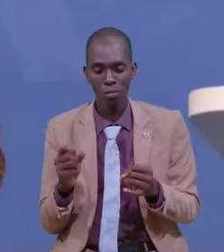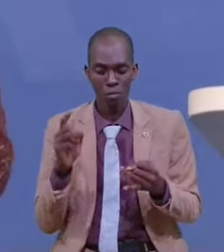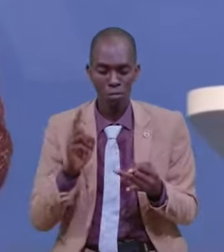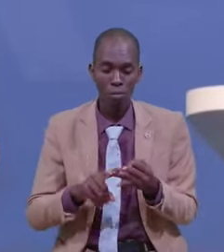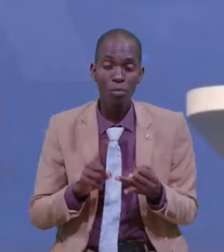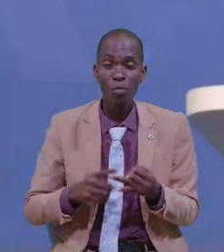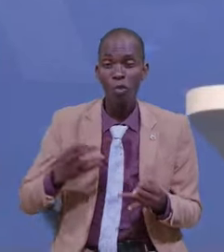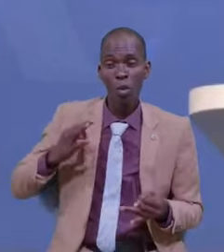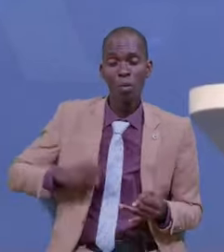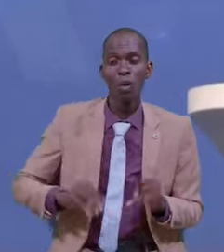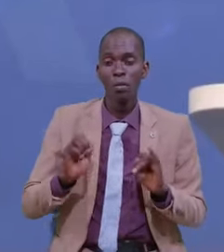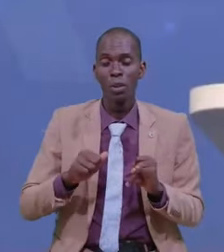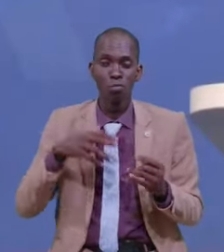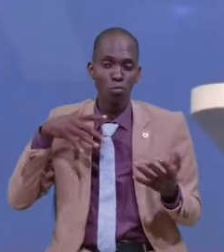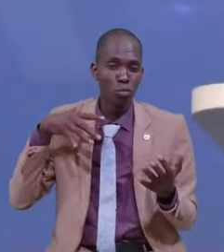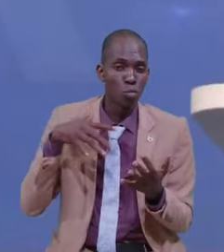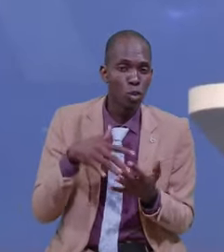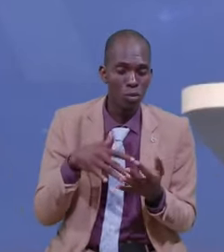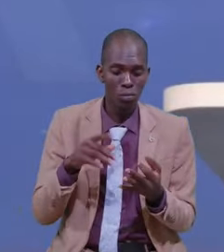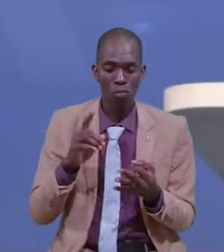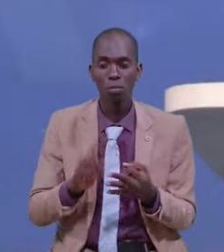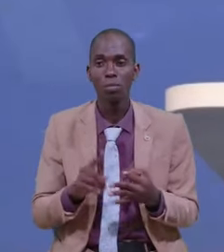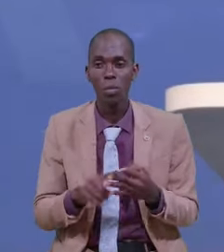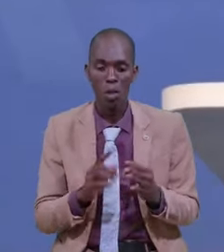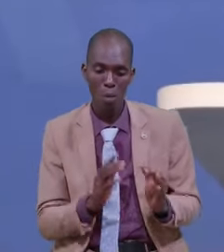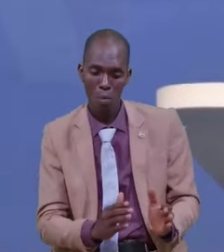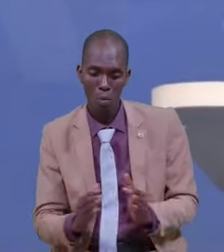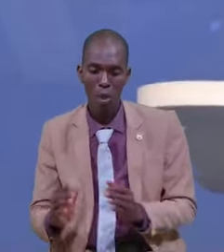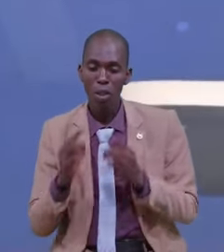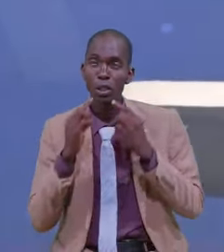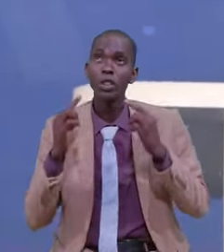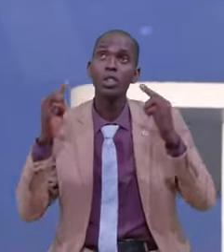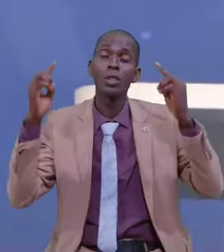profitable studies, planned success,